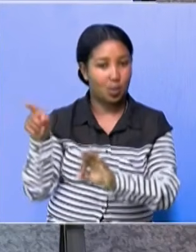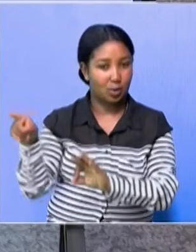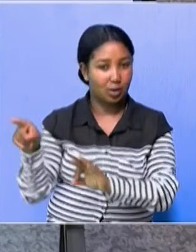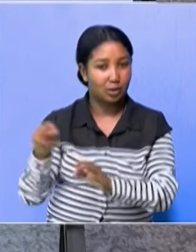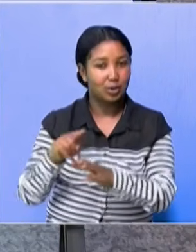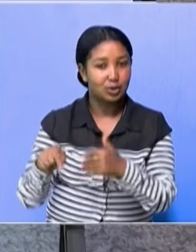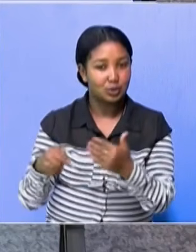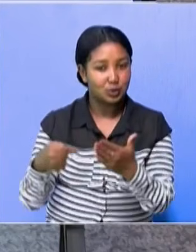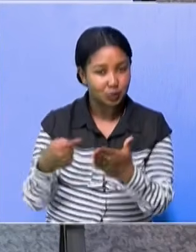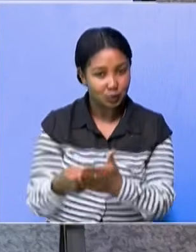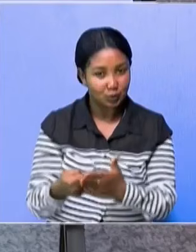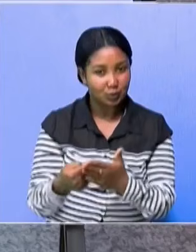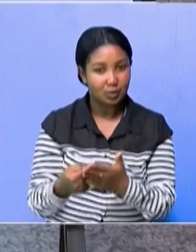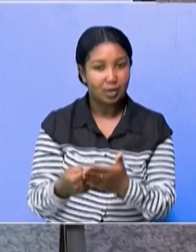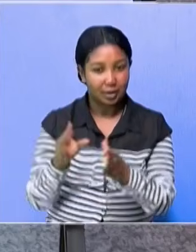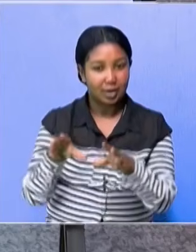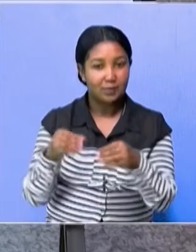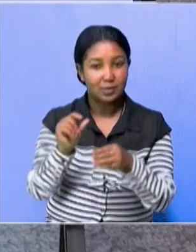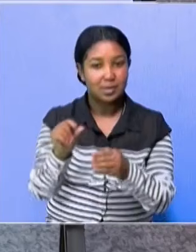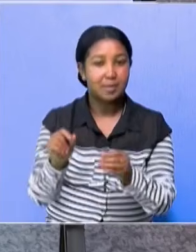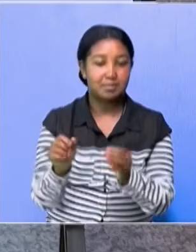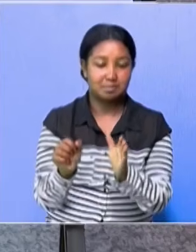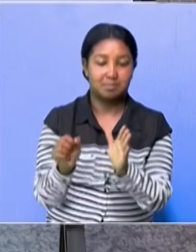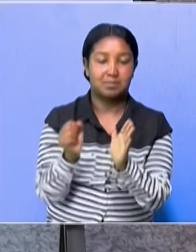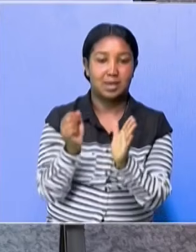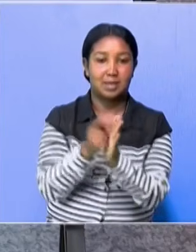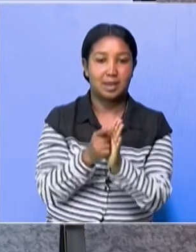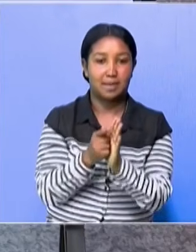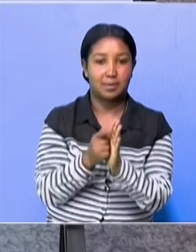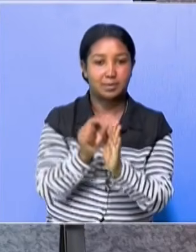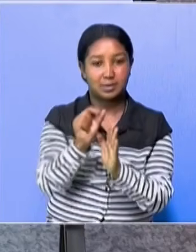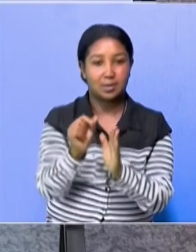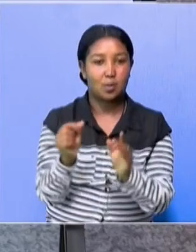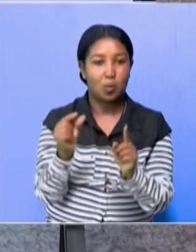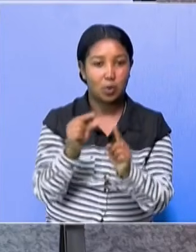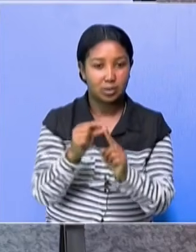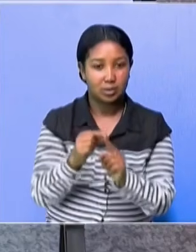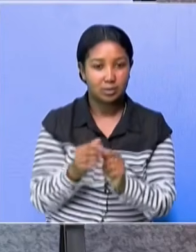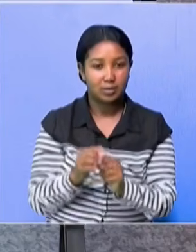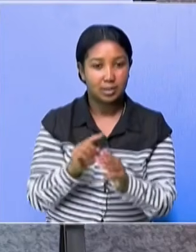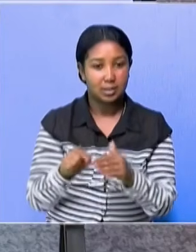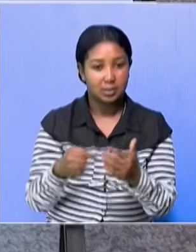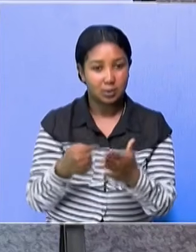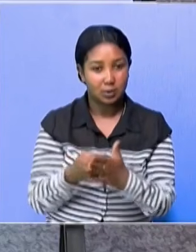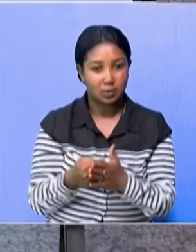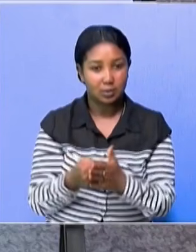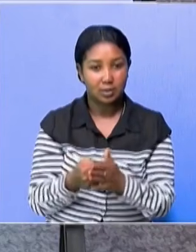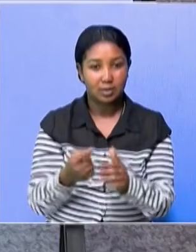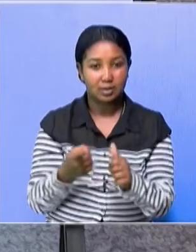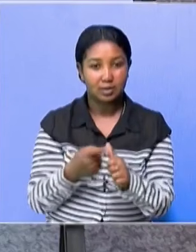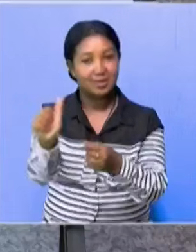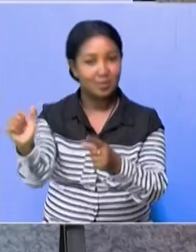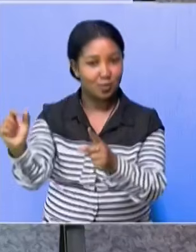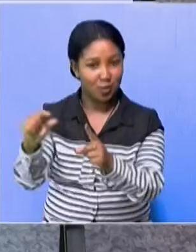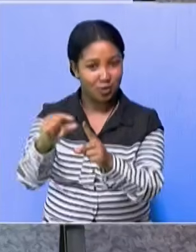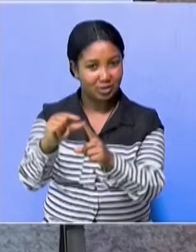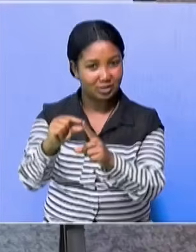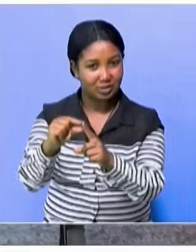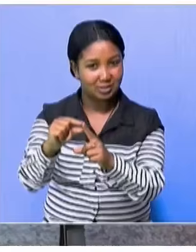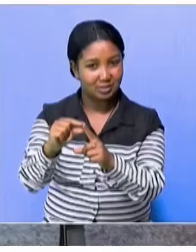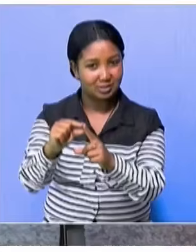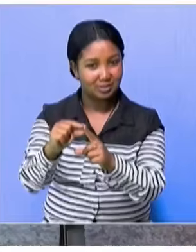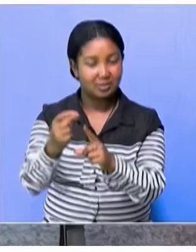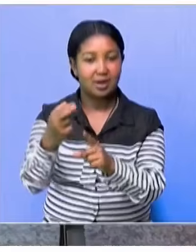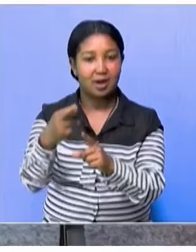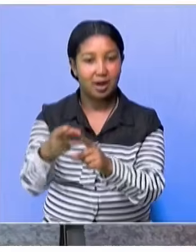So I'm going to give you some sample example for some words. So the first one, that is like